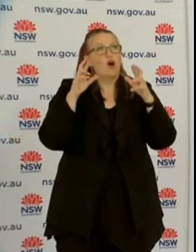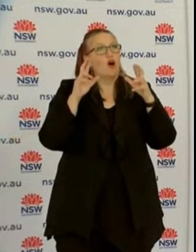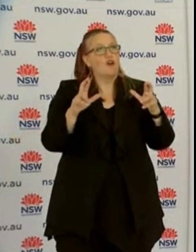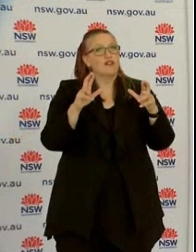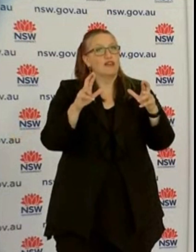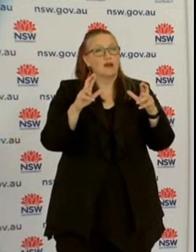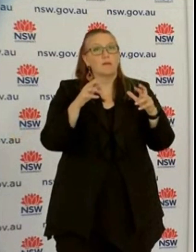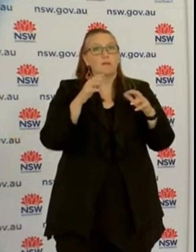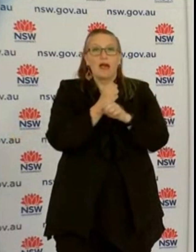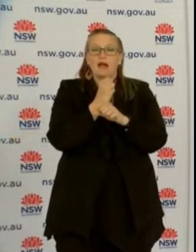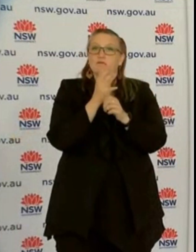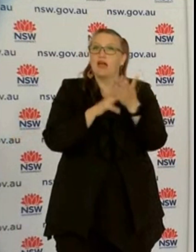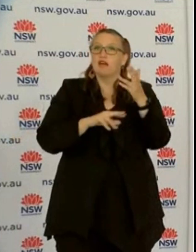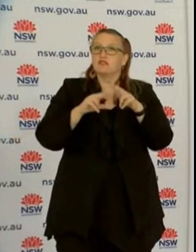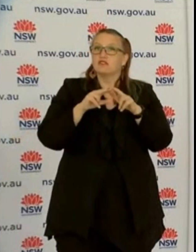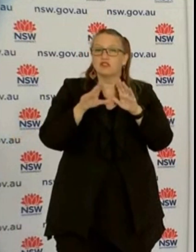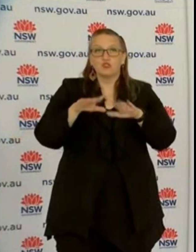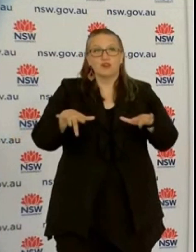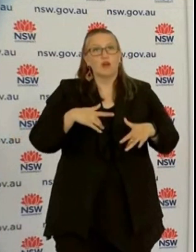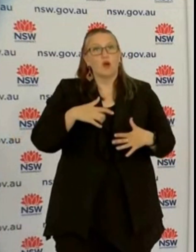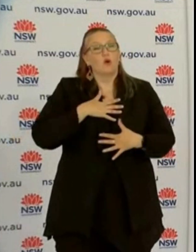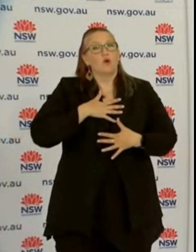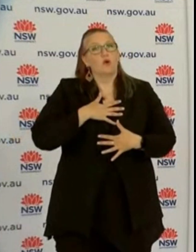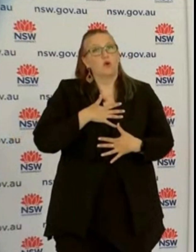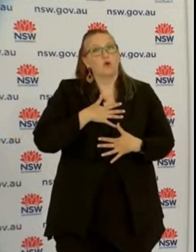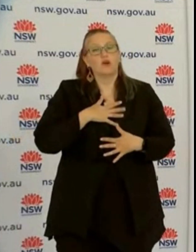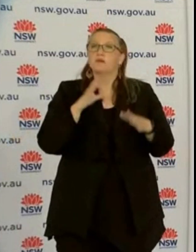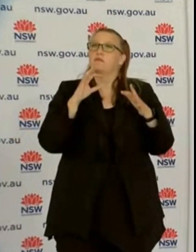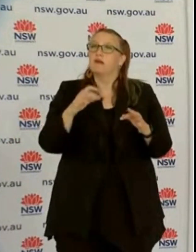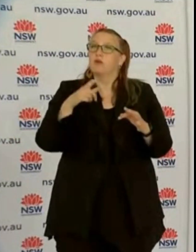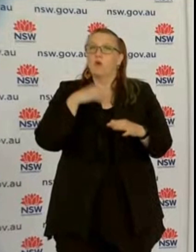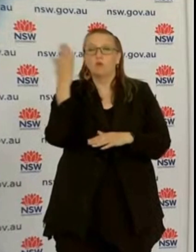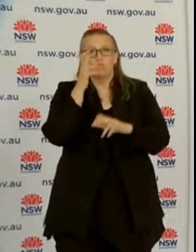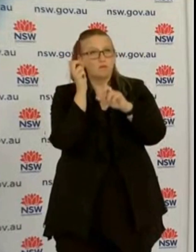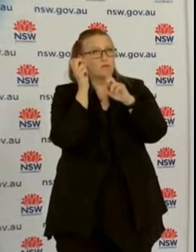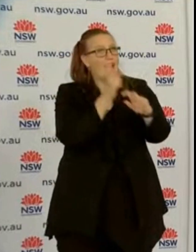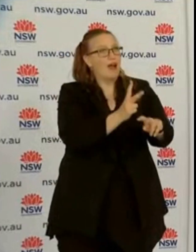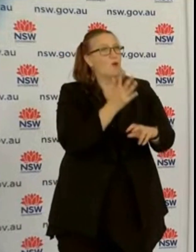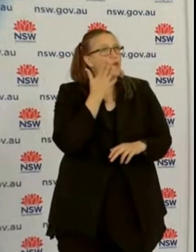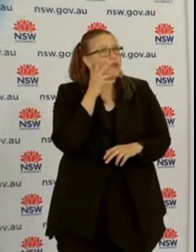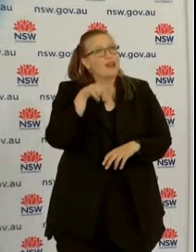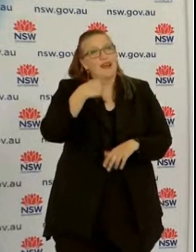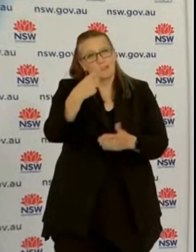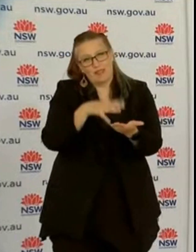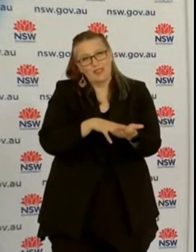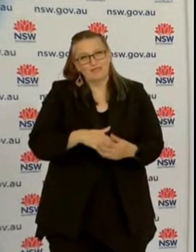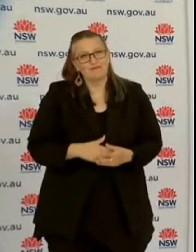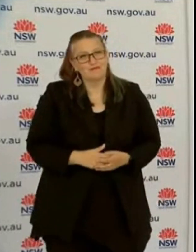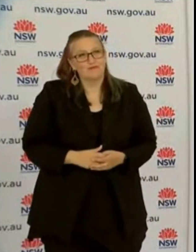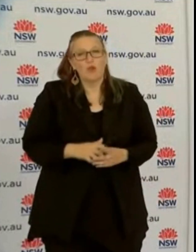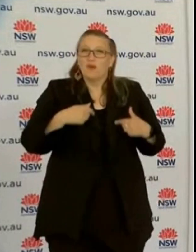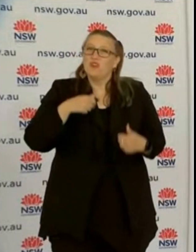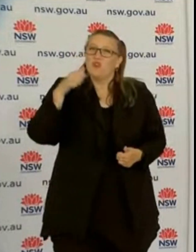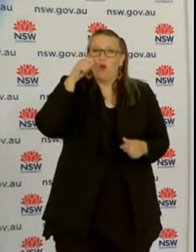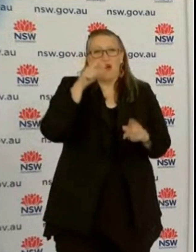returning next month. And I really want to thank Professor McCartney for the great work she and her colleagues do, but also for the time today, which we know